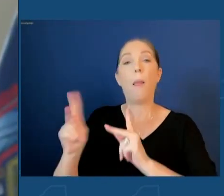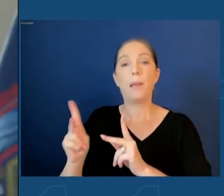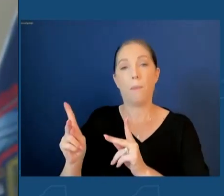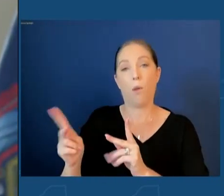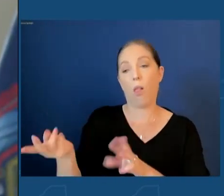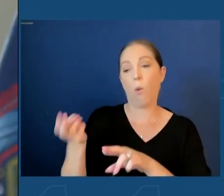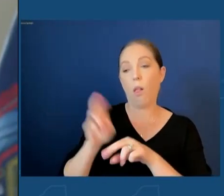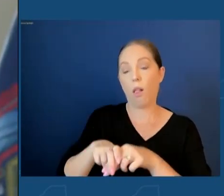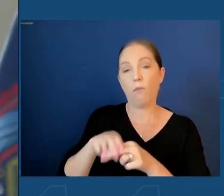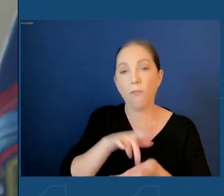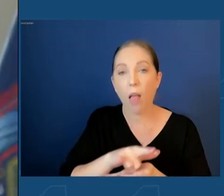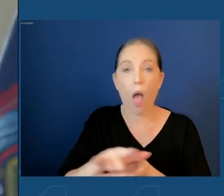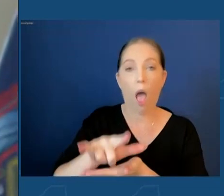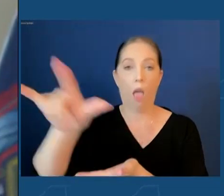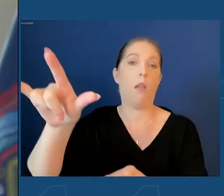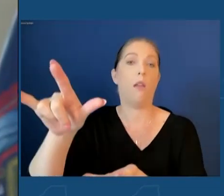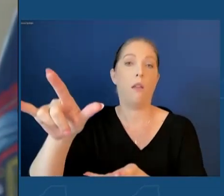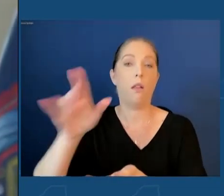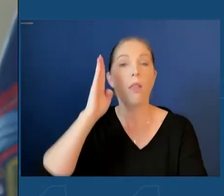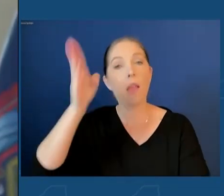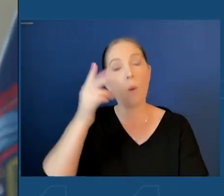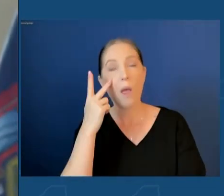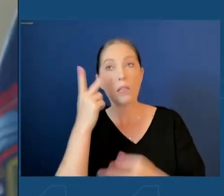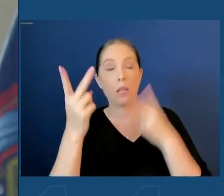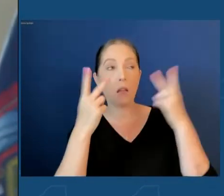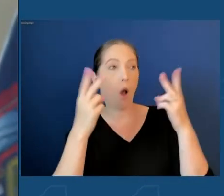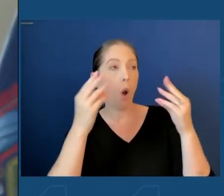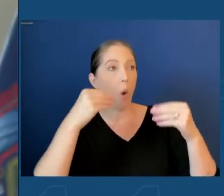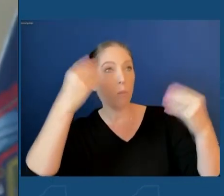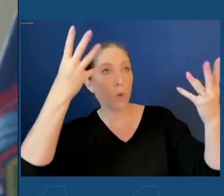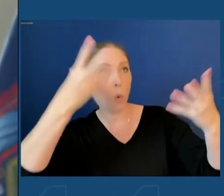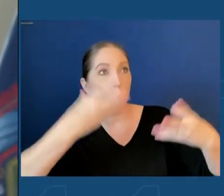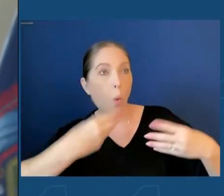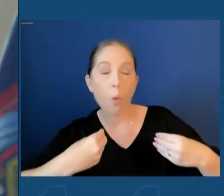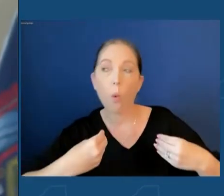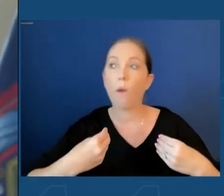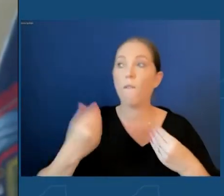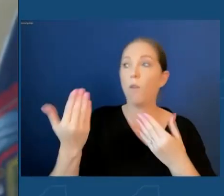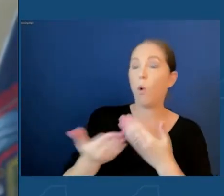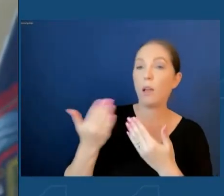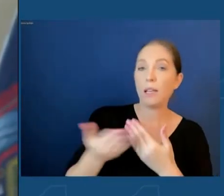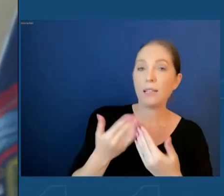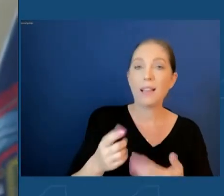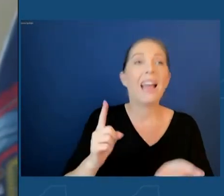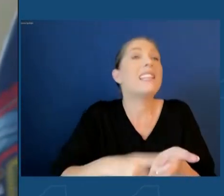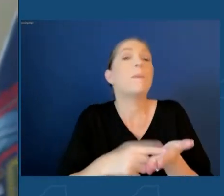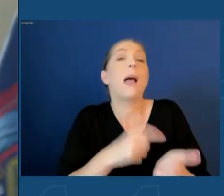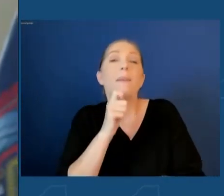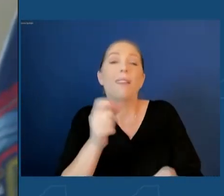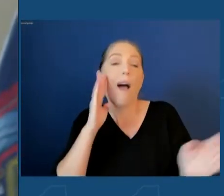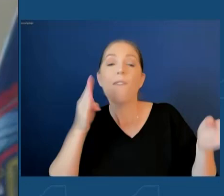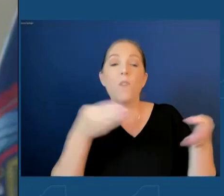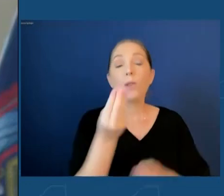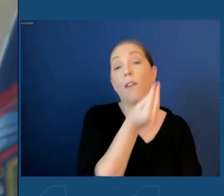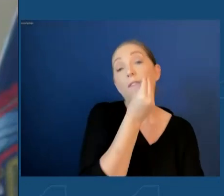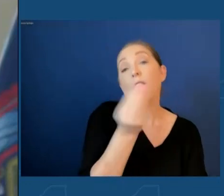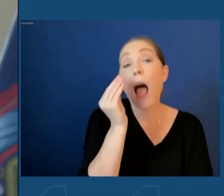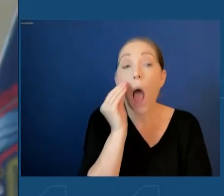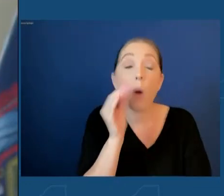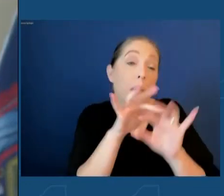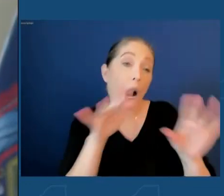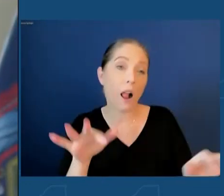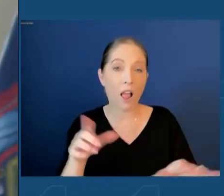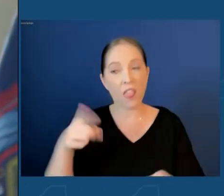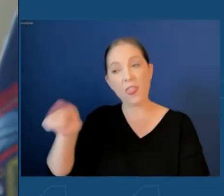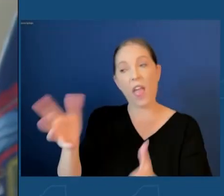and see a beautiful terminal and easy access. Because sometimes it's not about the flowers or it's not about anything else. They want the convenience,